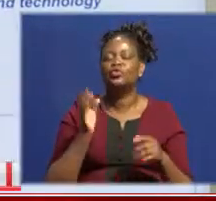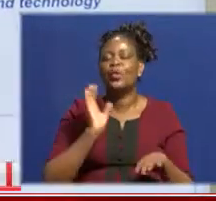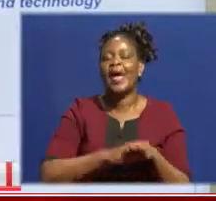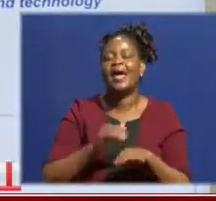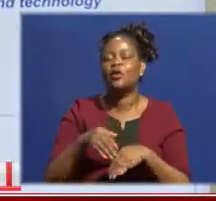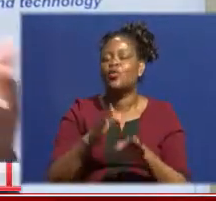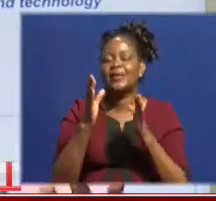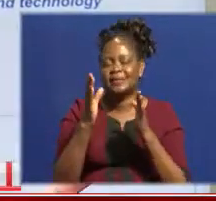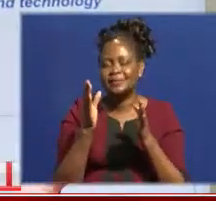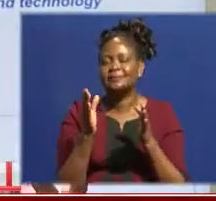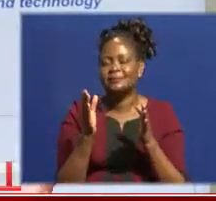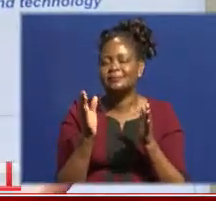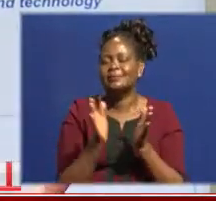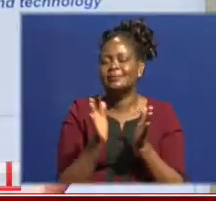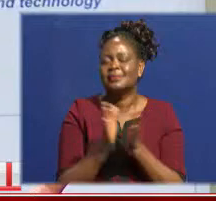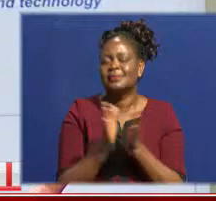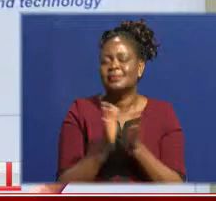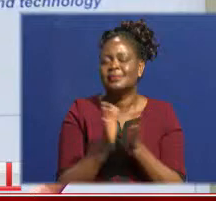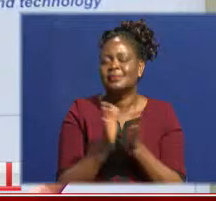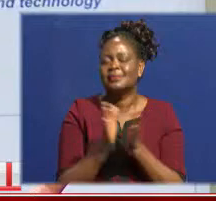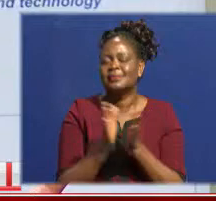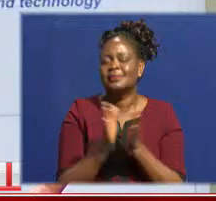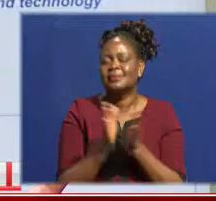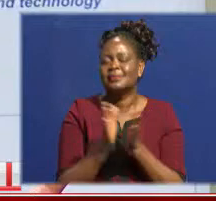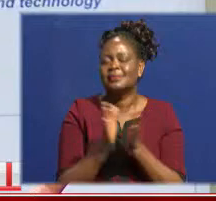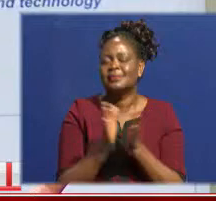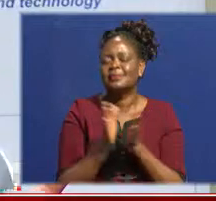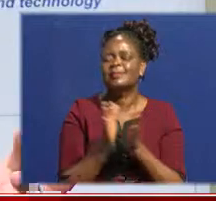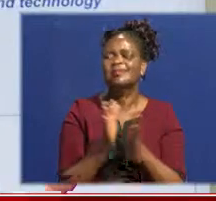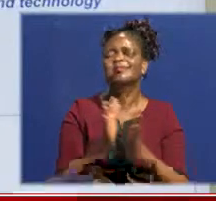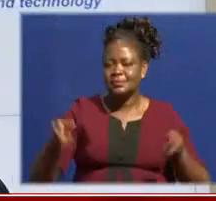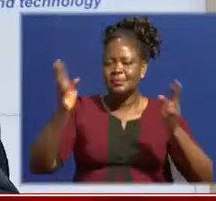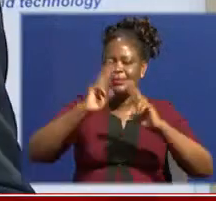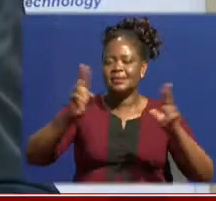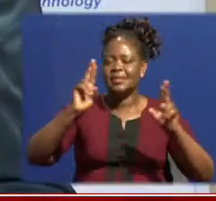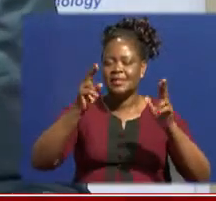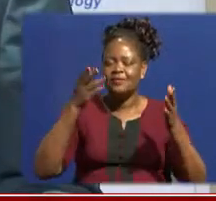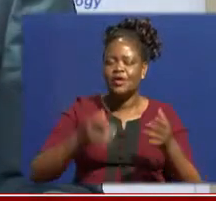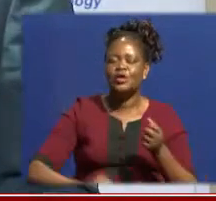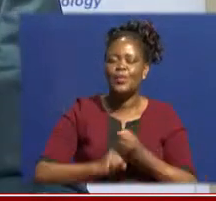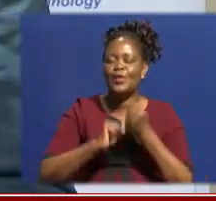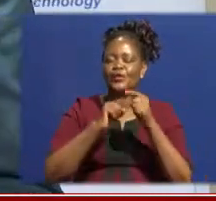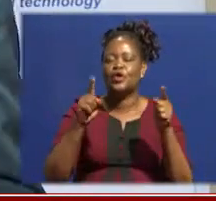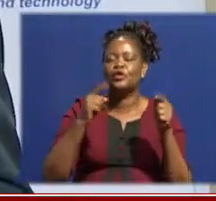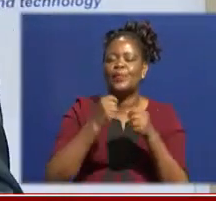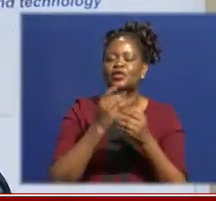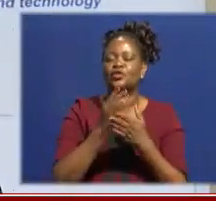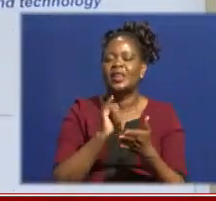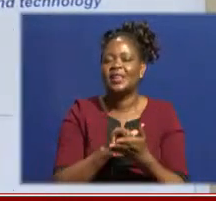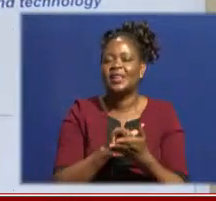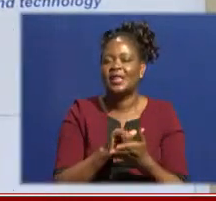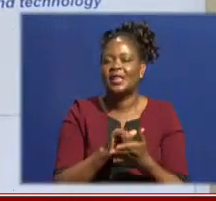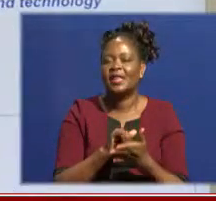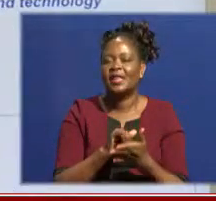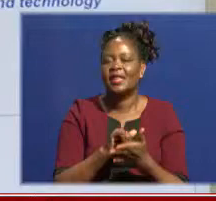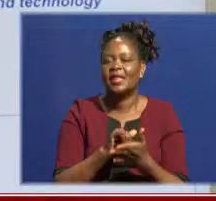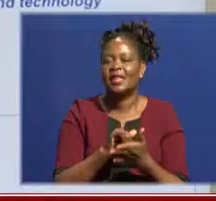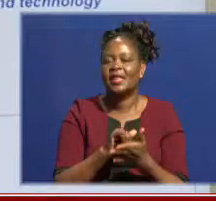ways and means, and we are able to support and available to support you to ensure that on